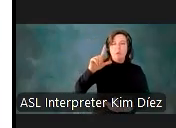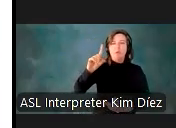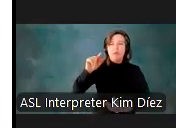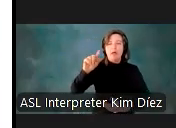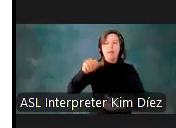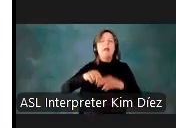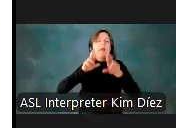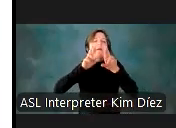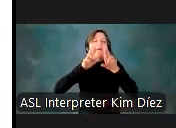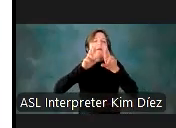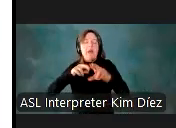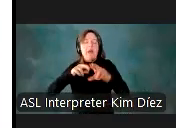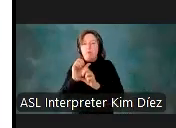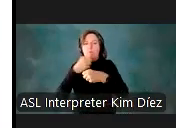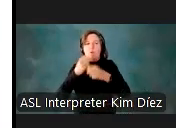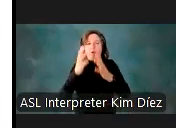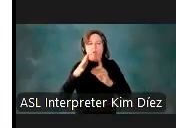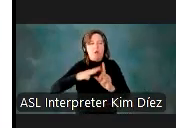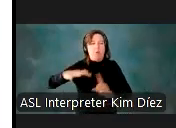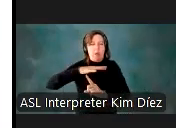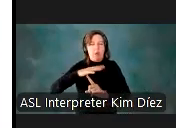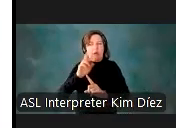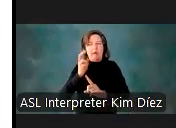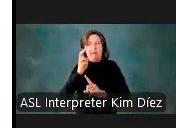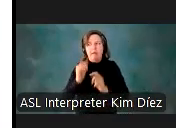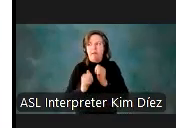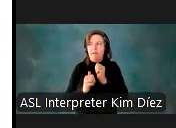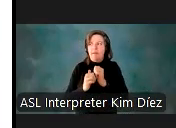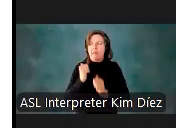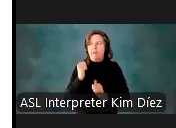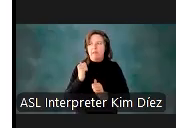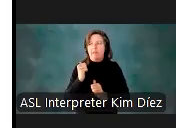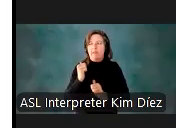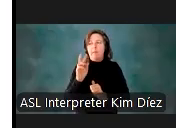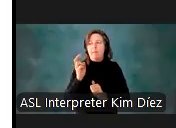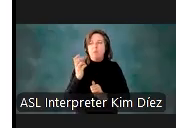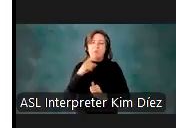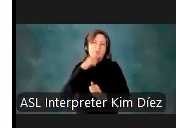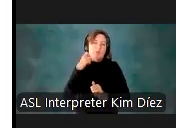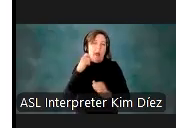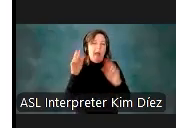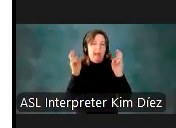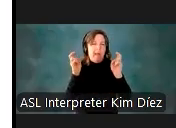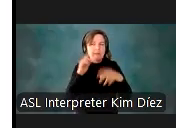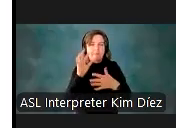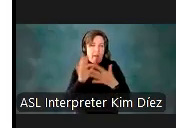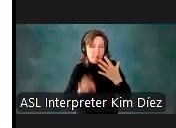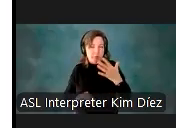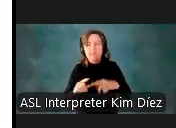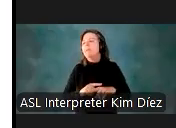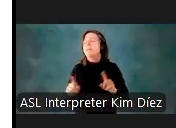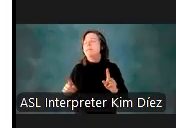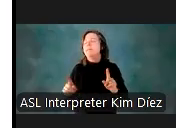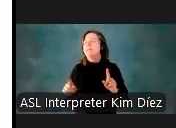is that's the driest, I guess, of the options here. But you can create data